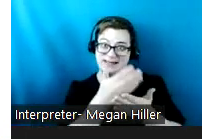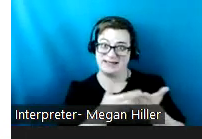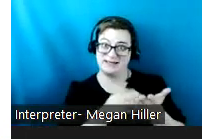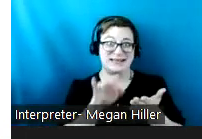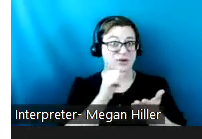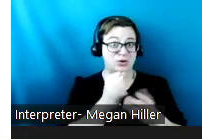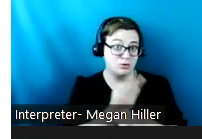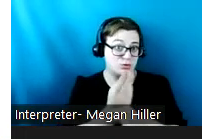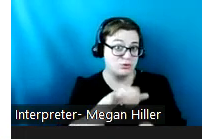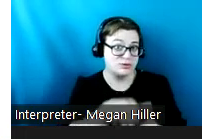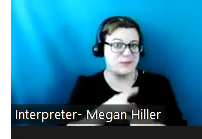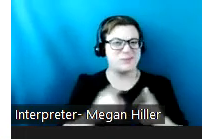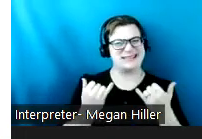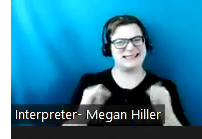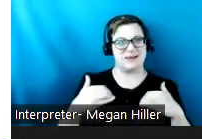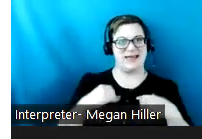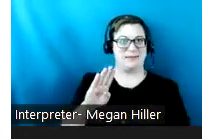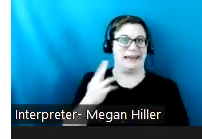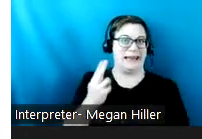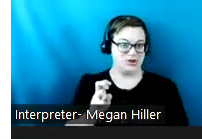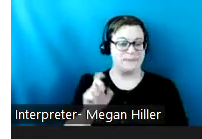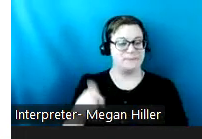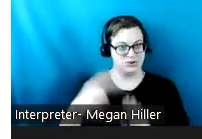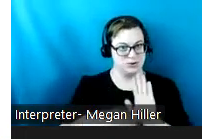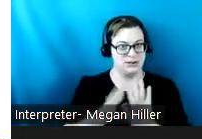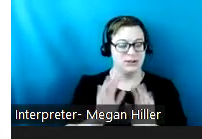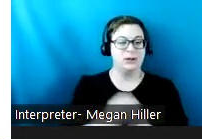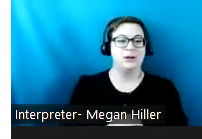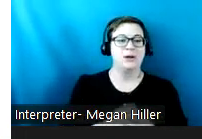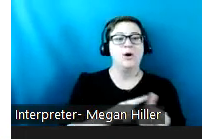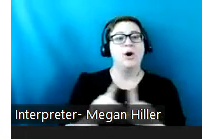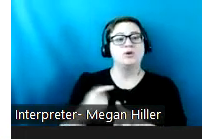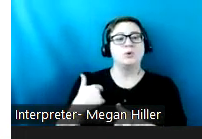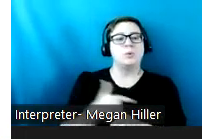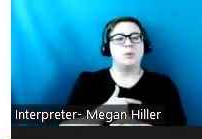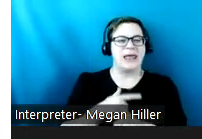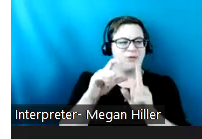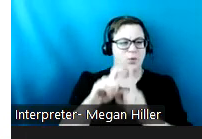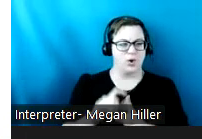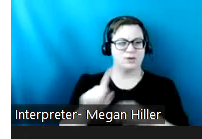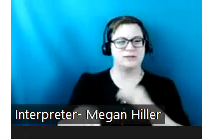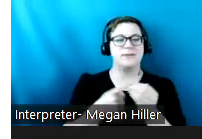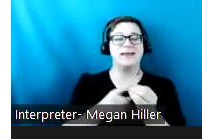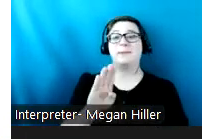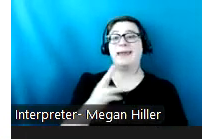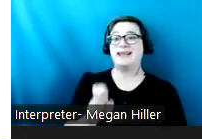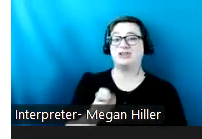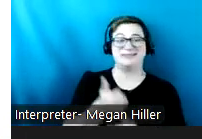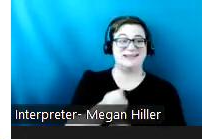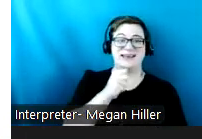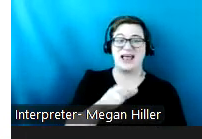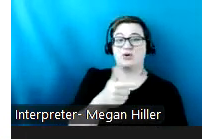restraint or seclusion, but still hold a BHE. We also have language around if the BHE is not